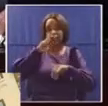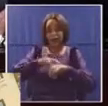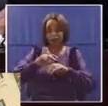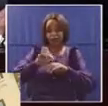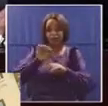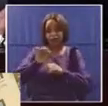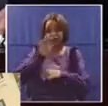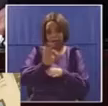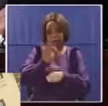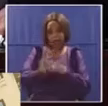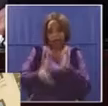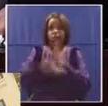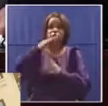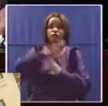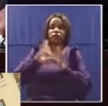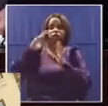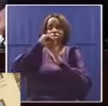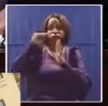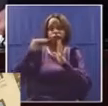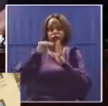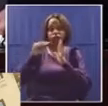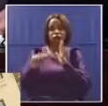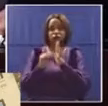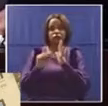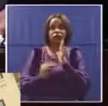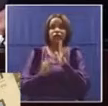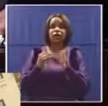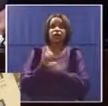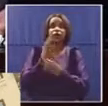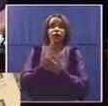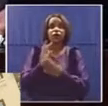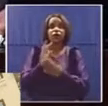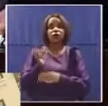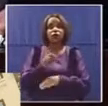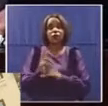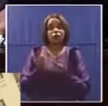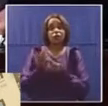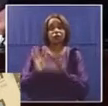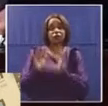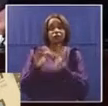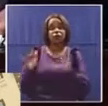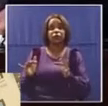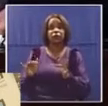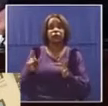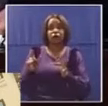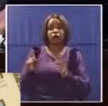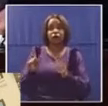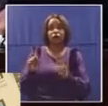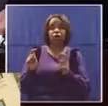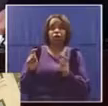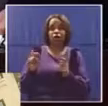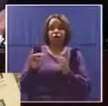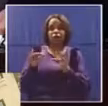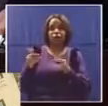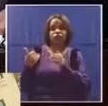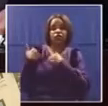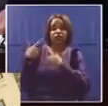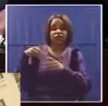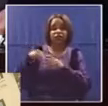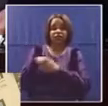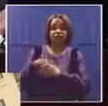plans to ensure that the rehabilitation of offenders and safe custody of inmates is not compromised by this